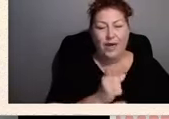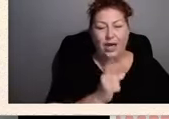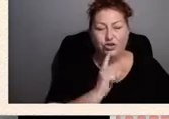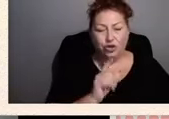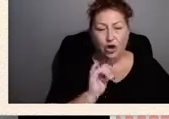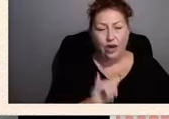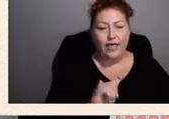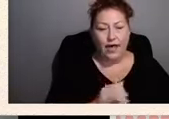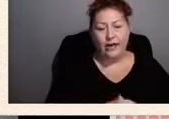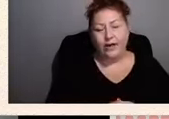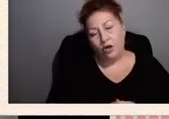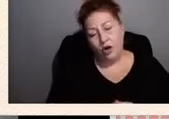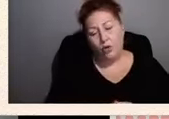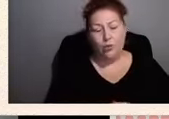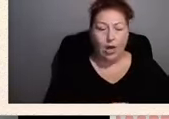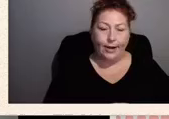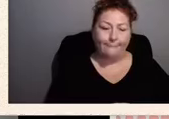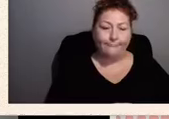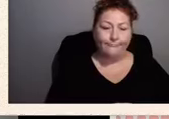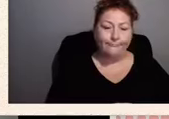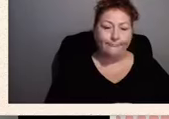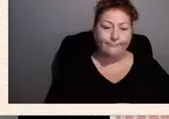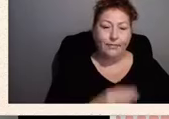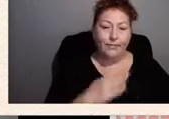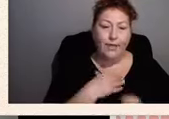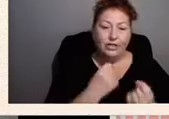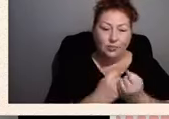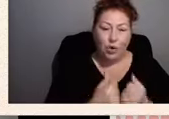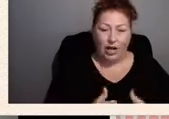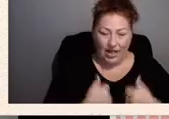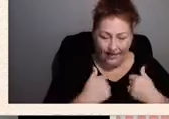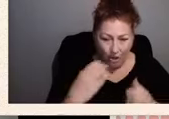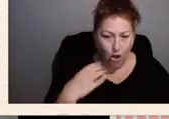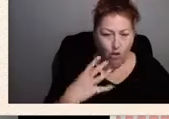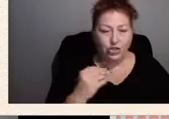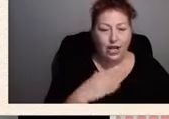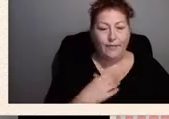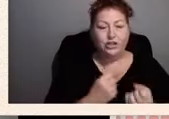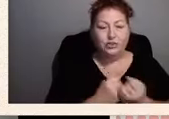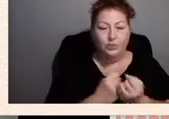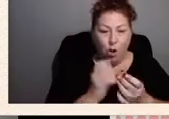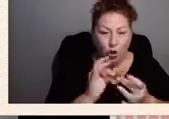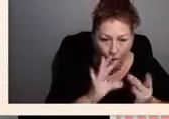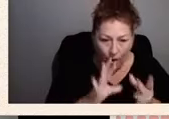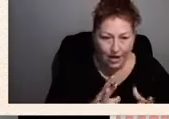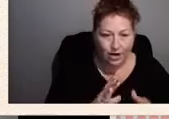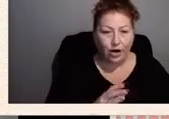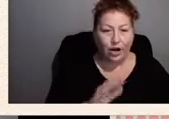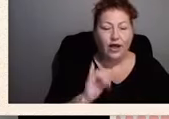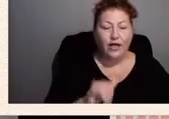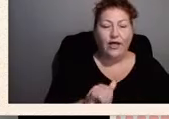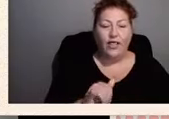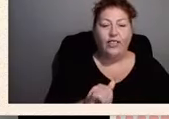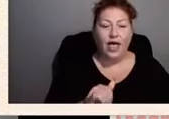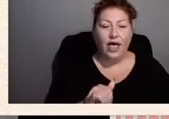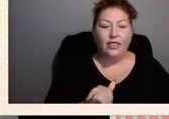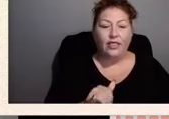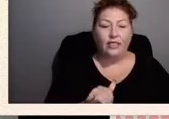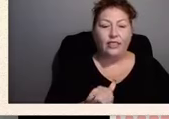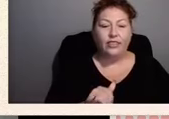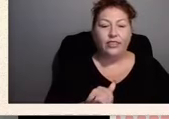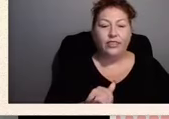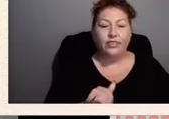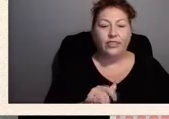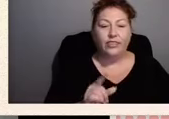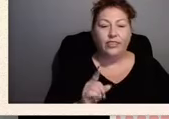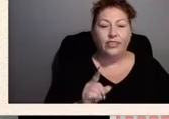you know my support living coach and my support coordinator, they weren't um, running and